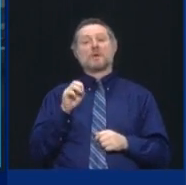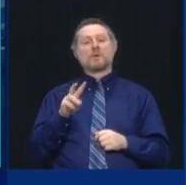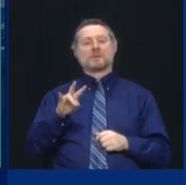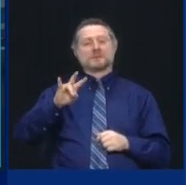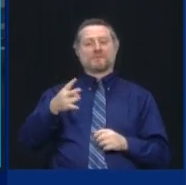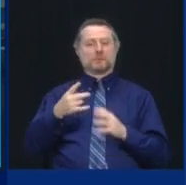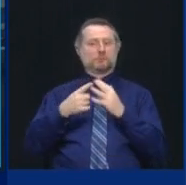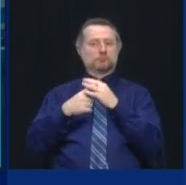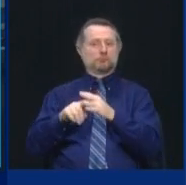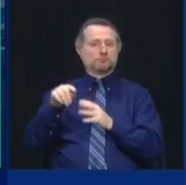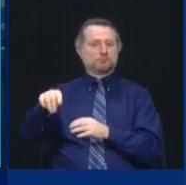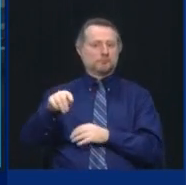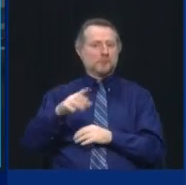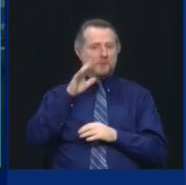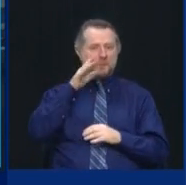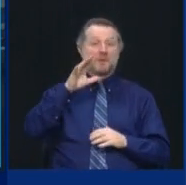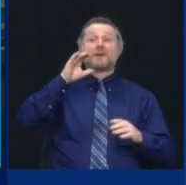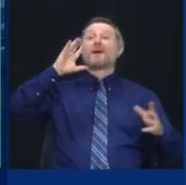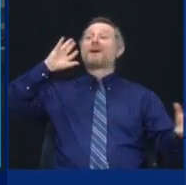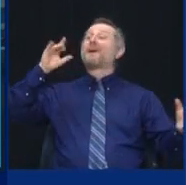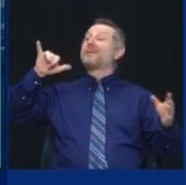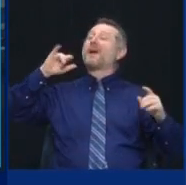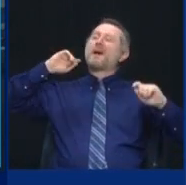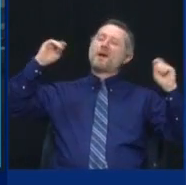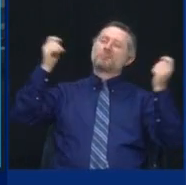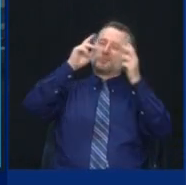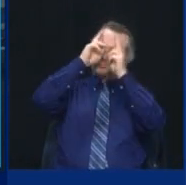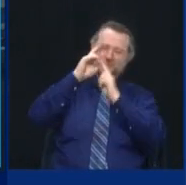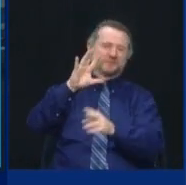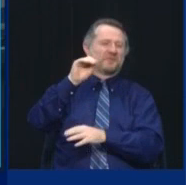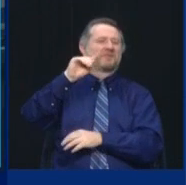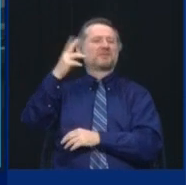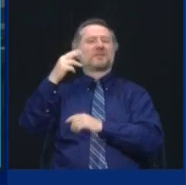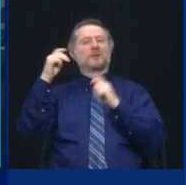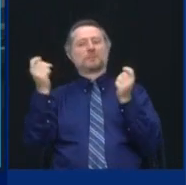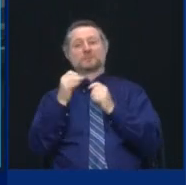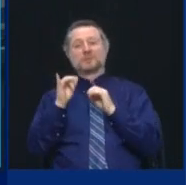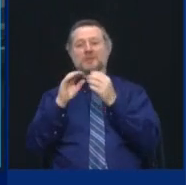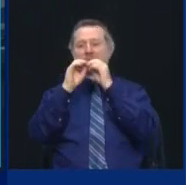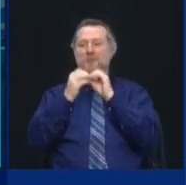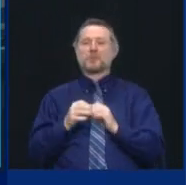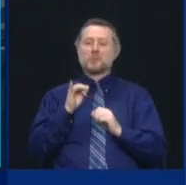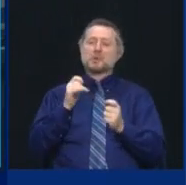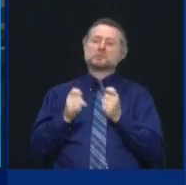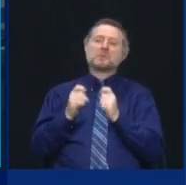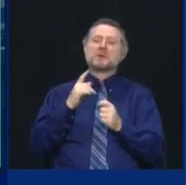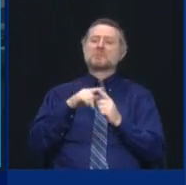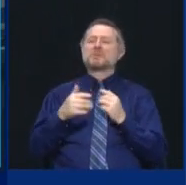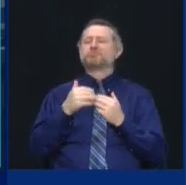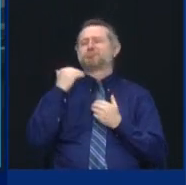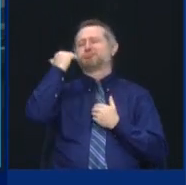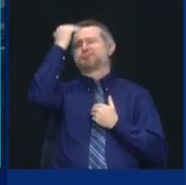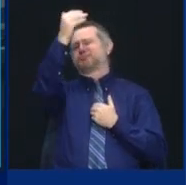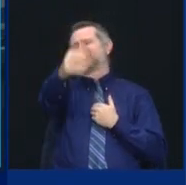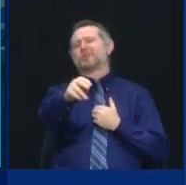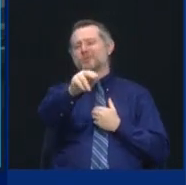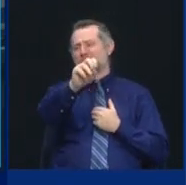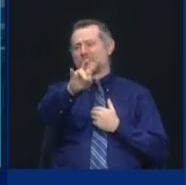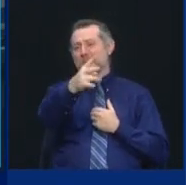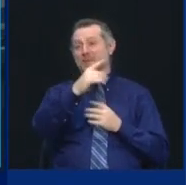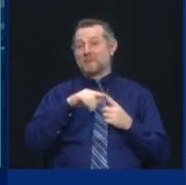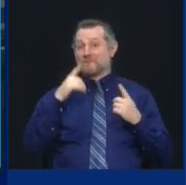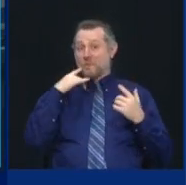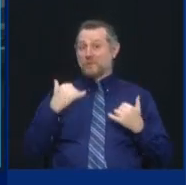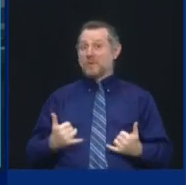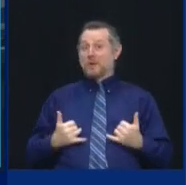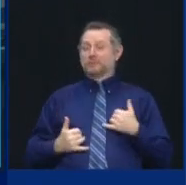running. And that can be adjusted between now and November because November is a long way away. But for